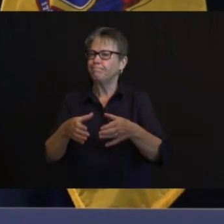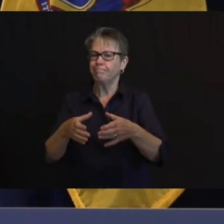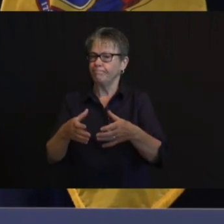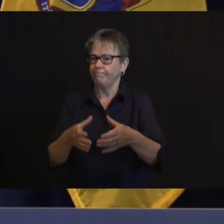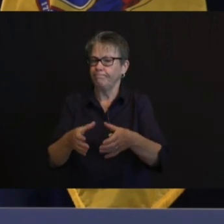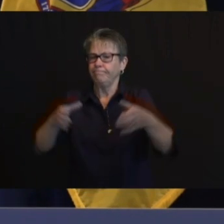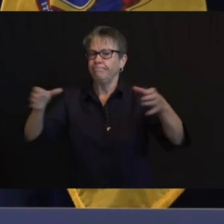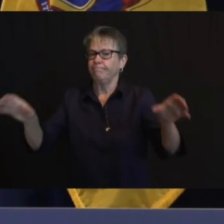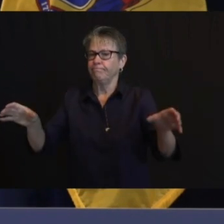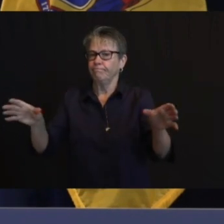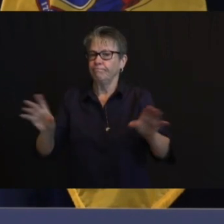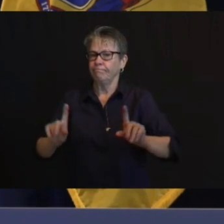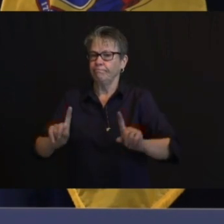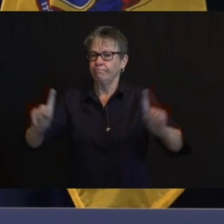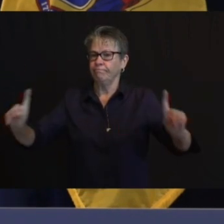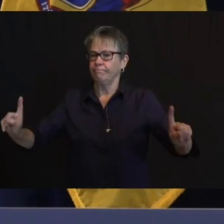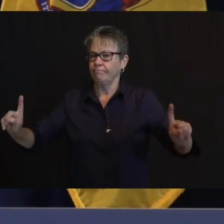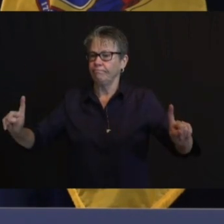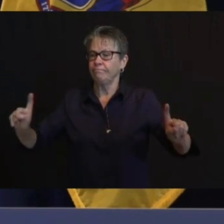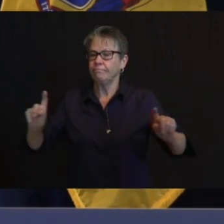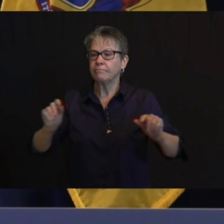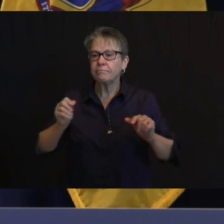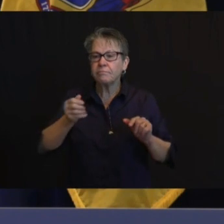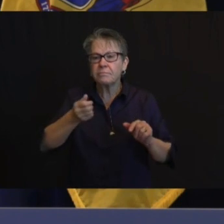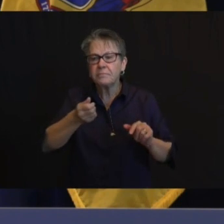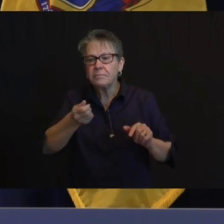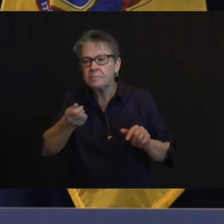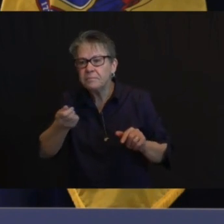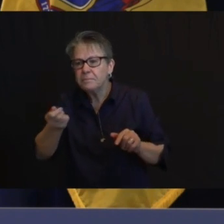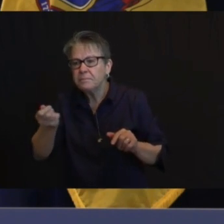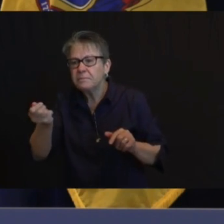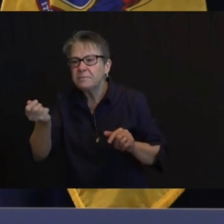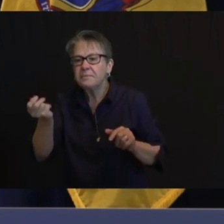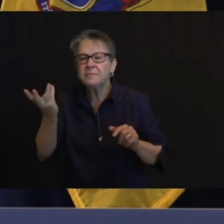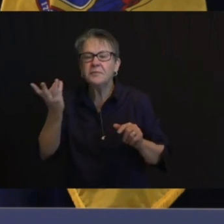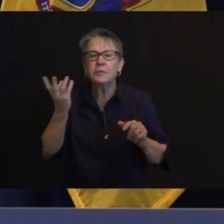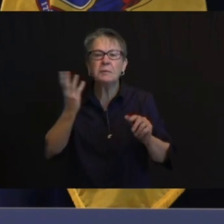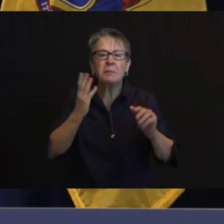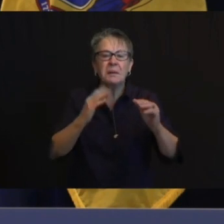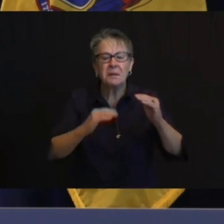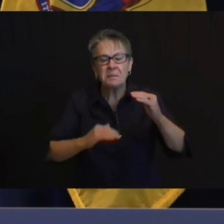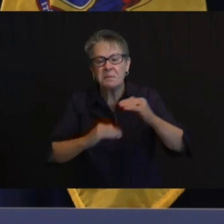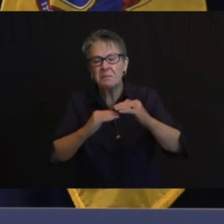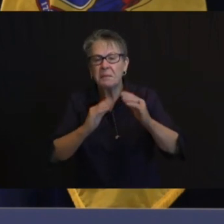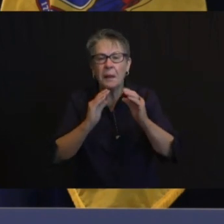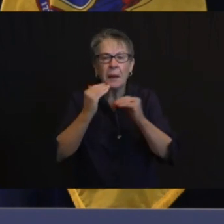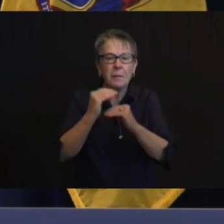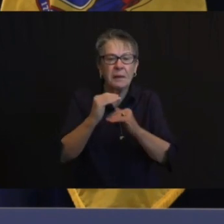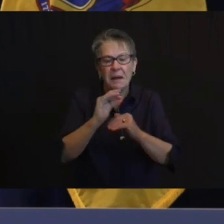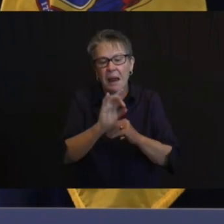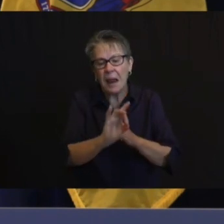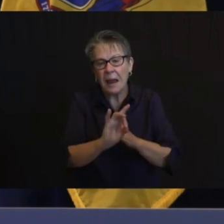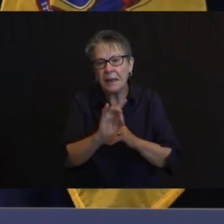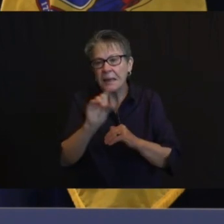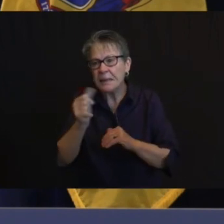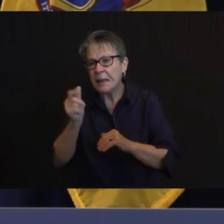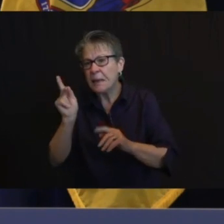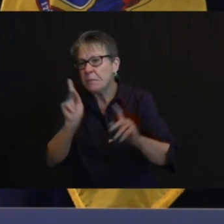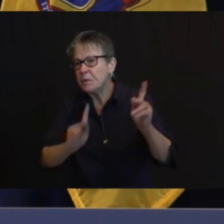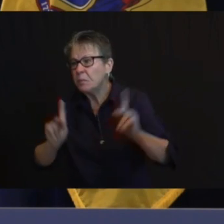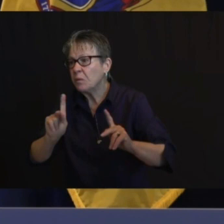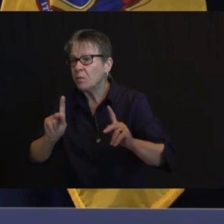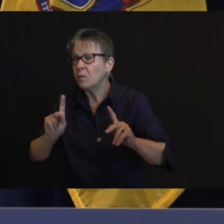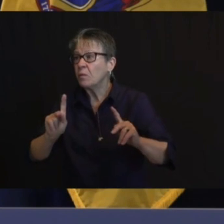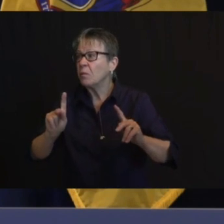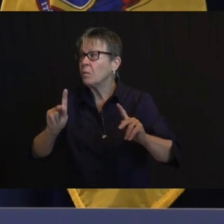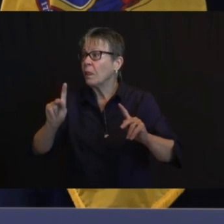it in single digits and keep this as far from multi-generational gathering as possible. And